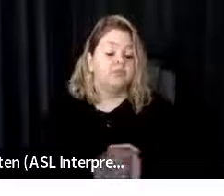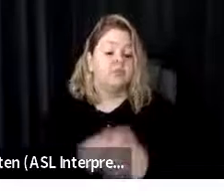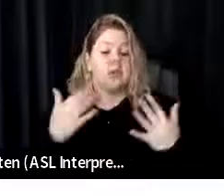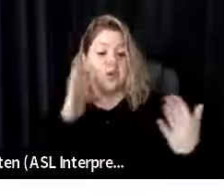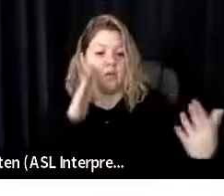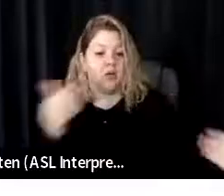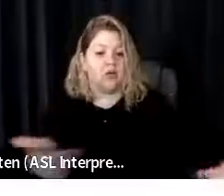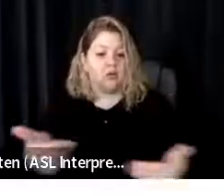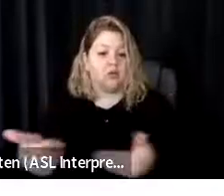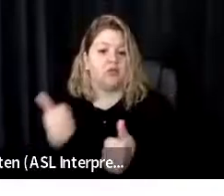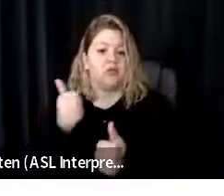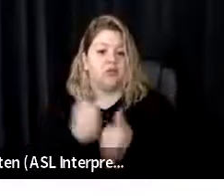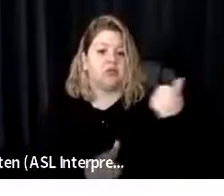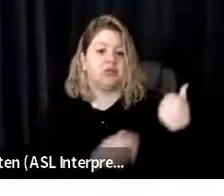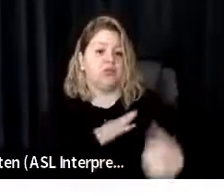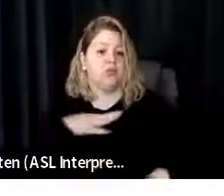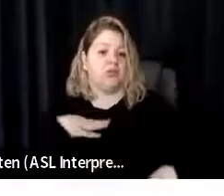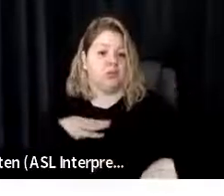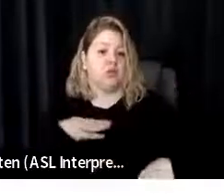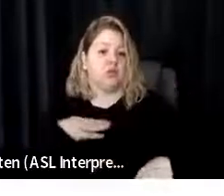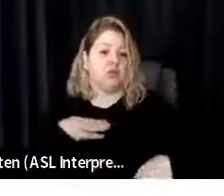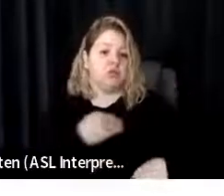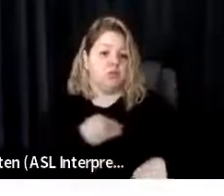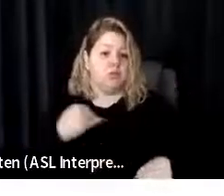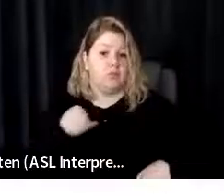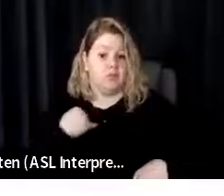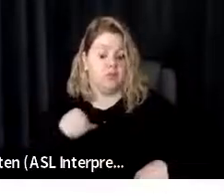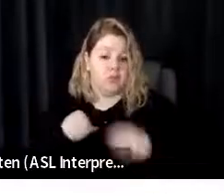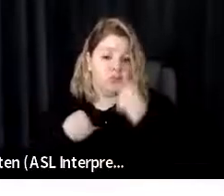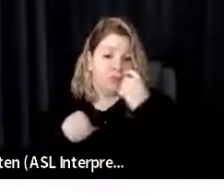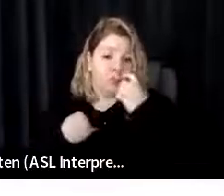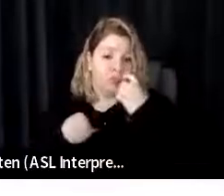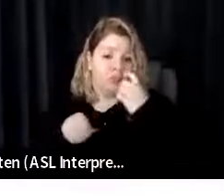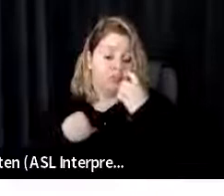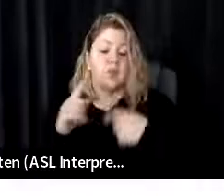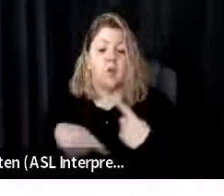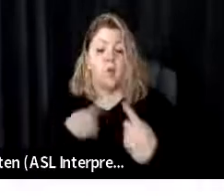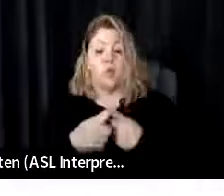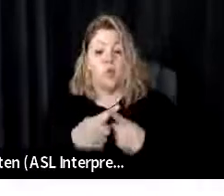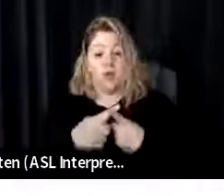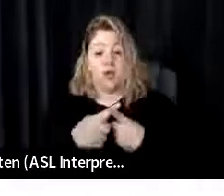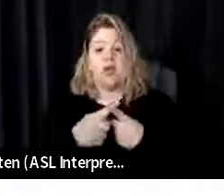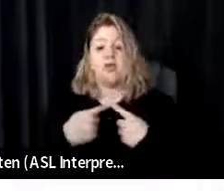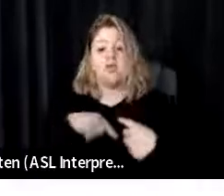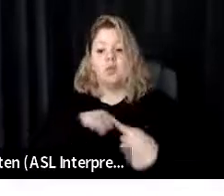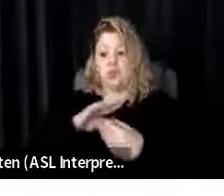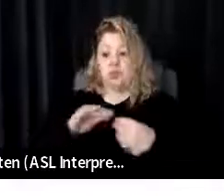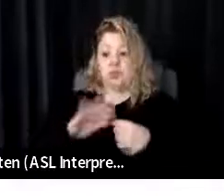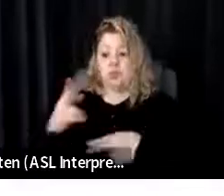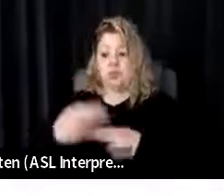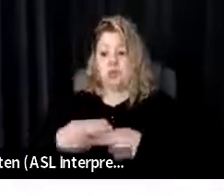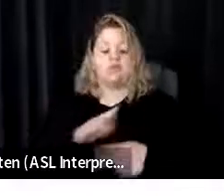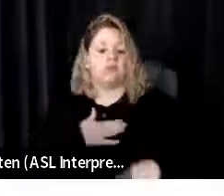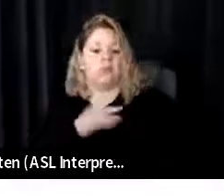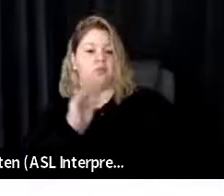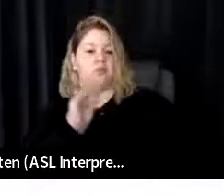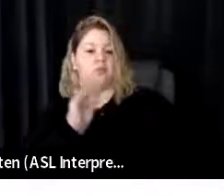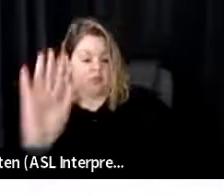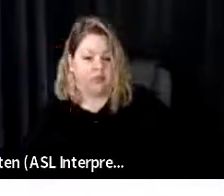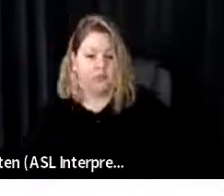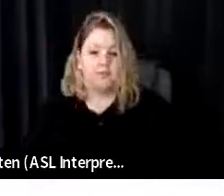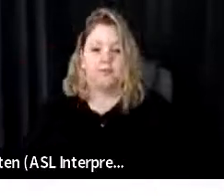members. To the extent you're on, just wave when we say your name. So joining us this morning, we